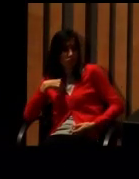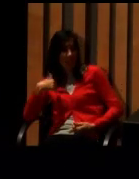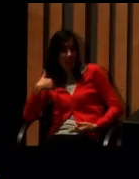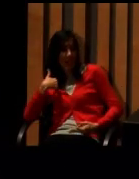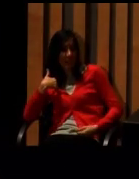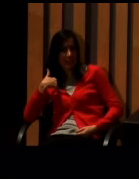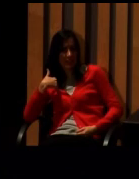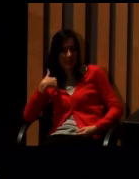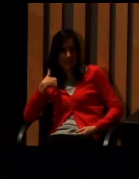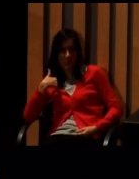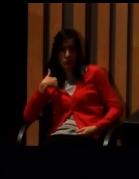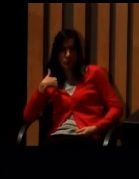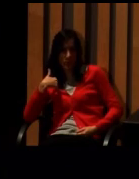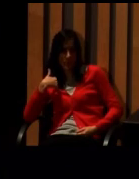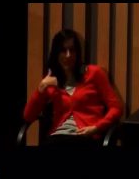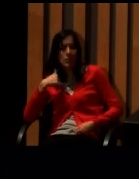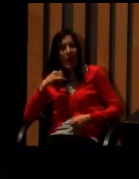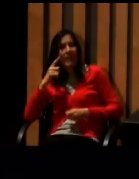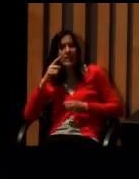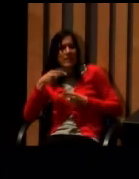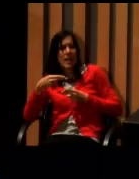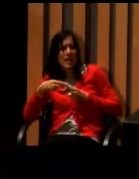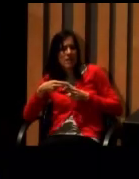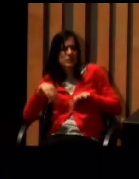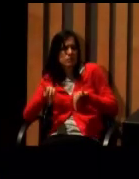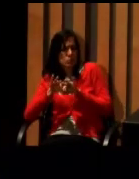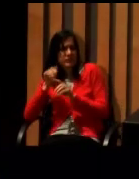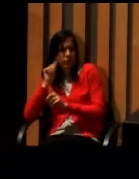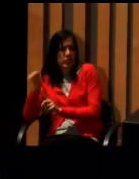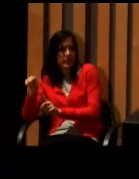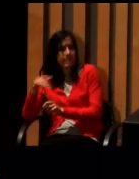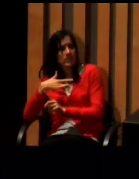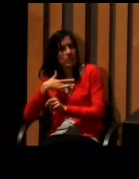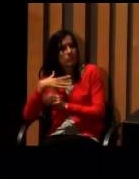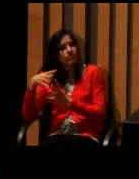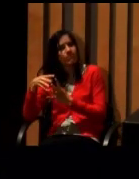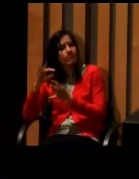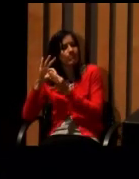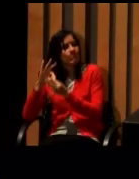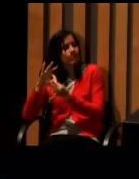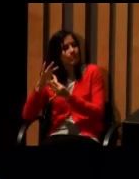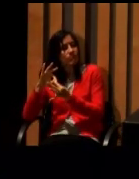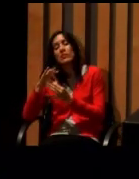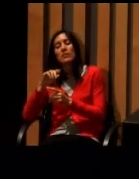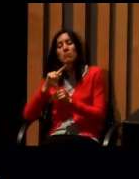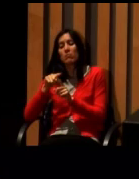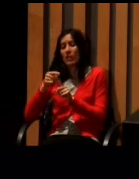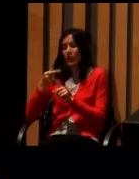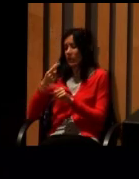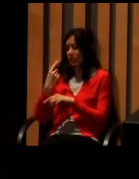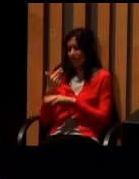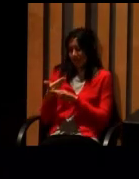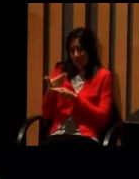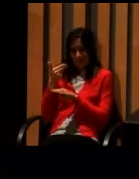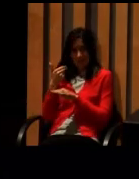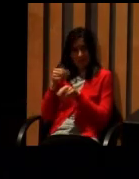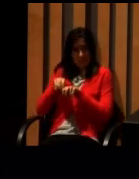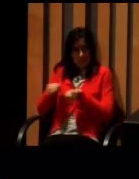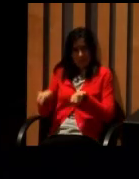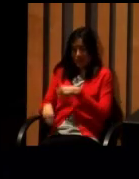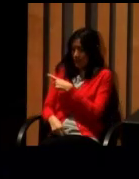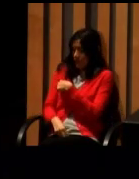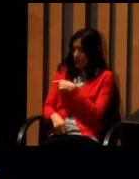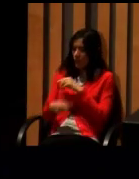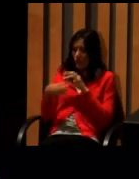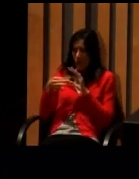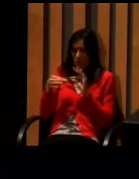name does mean something to him, but I also think that there, the previous panel talked about